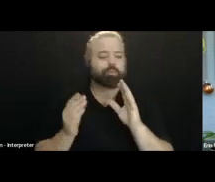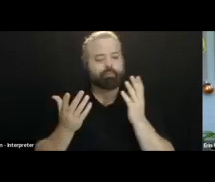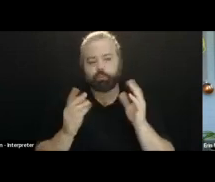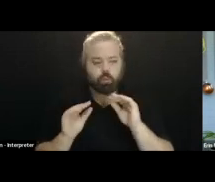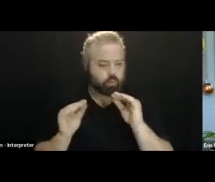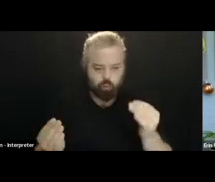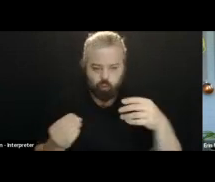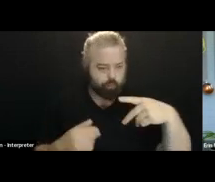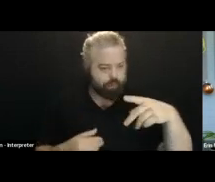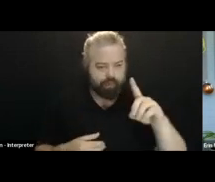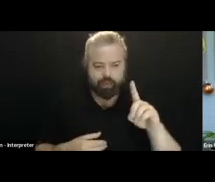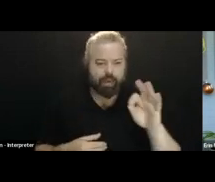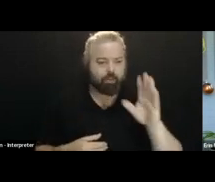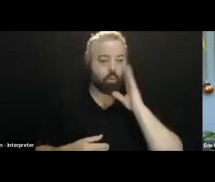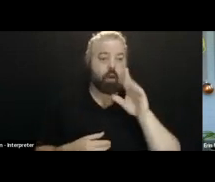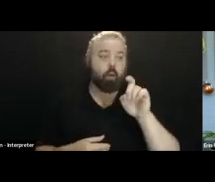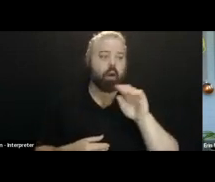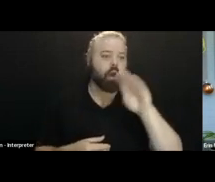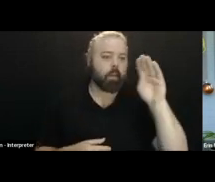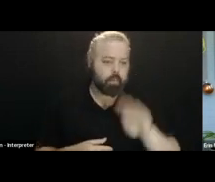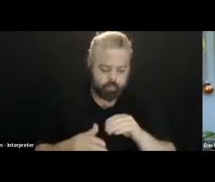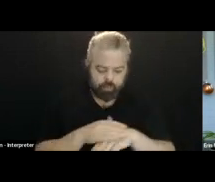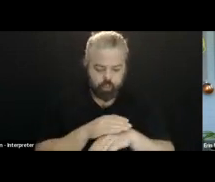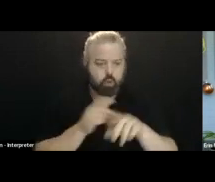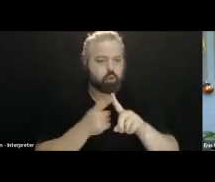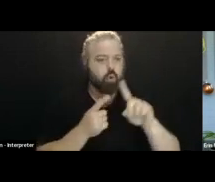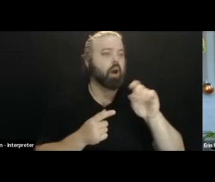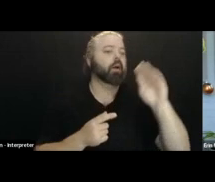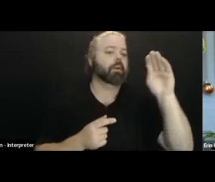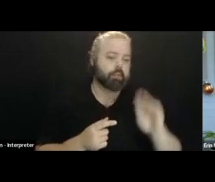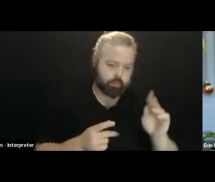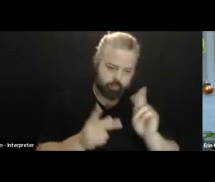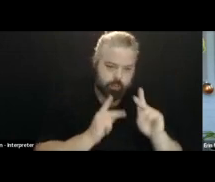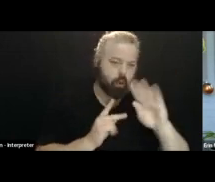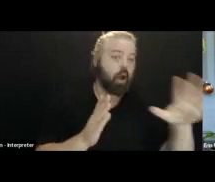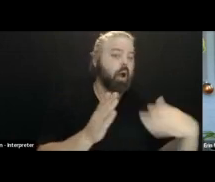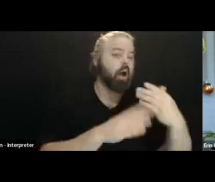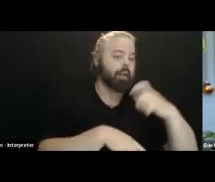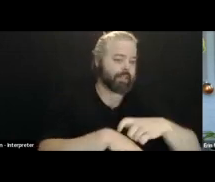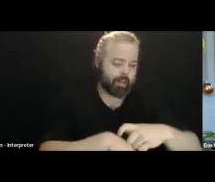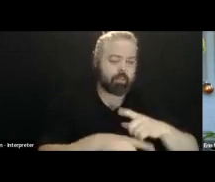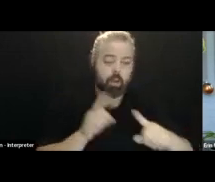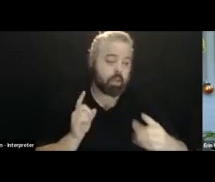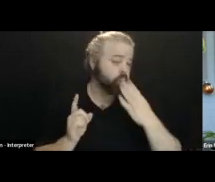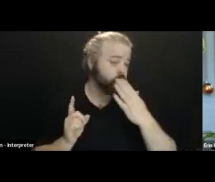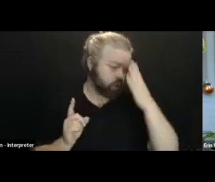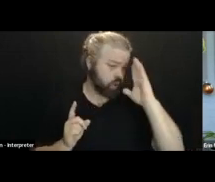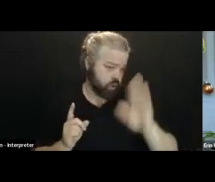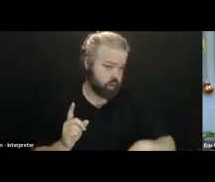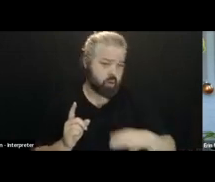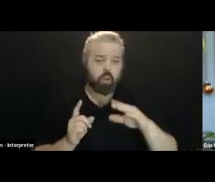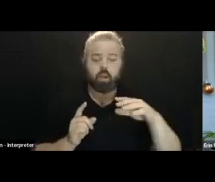100% accessible to 100% of the people all of the time, but it's good to know that InDesign has some